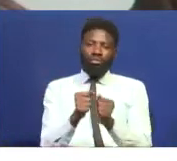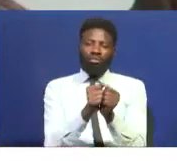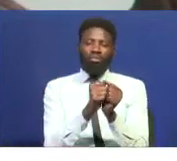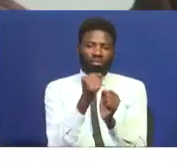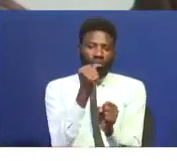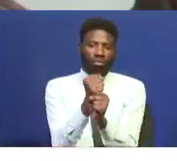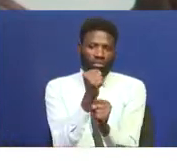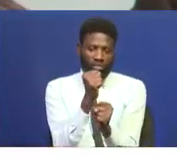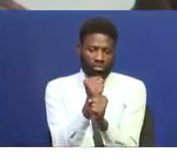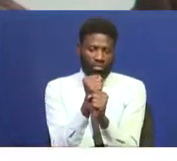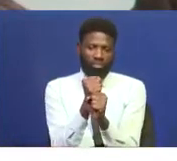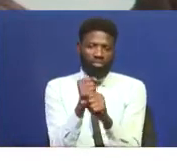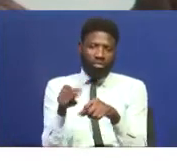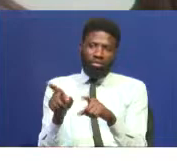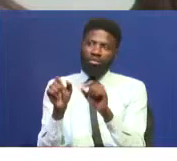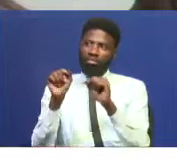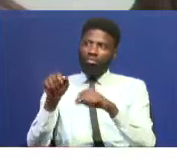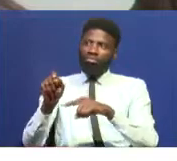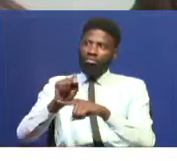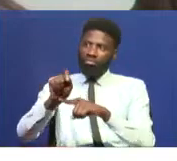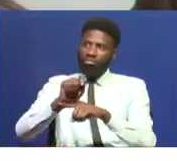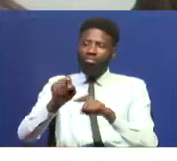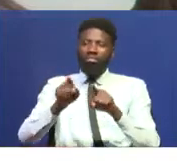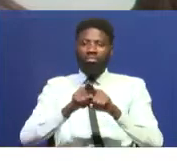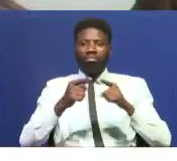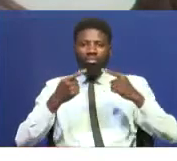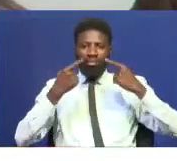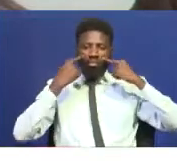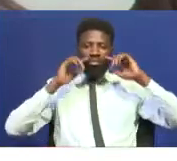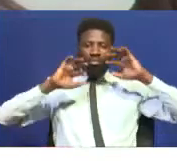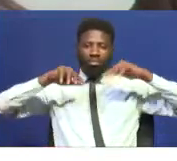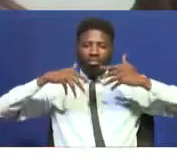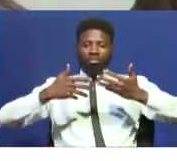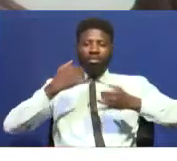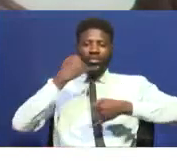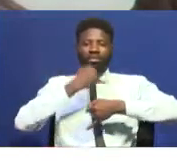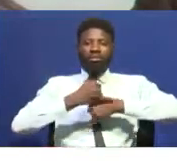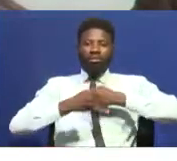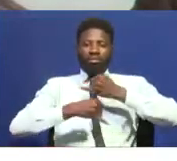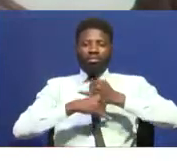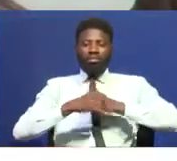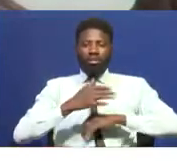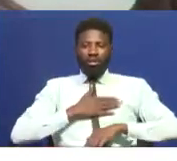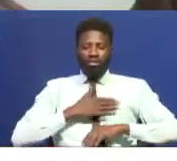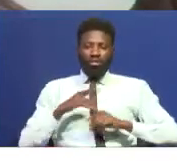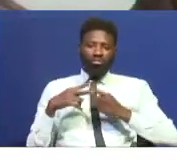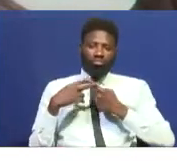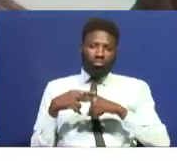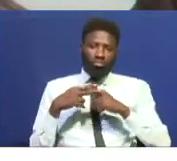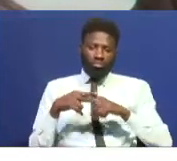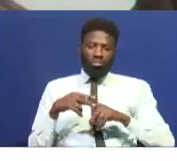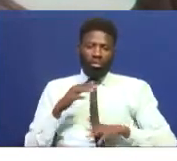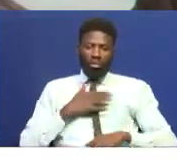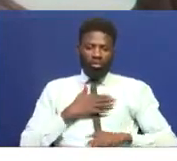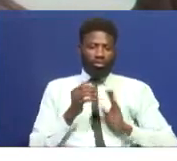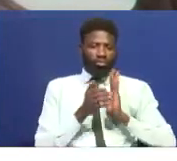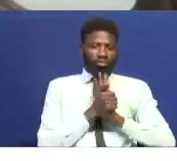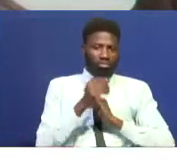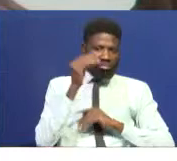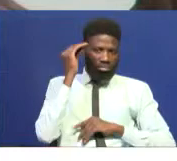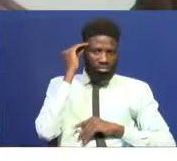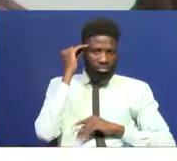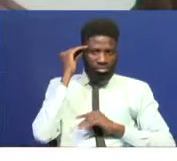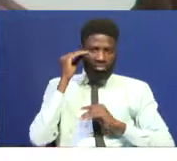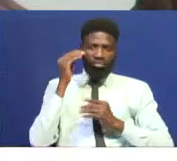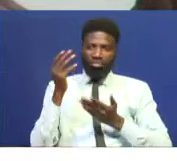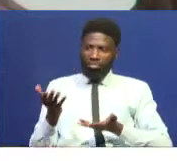together so that they can train and see how we maintain the infrastructure, that we transfer our knowledge, that by the end of the